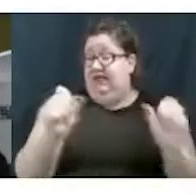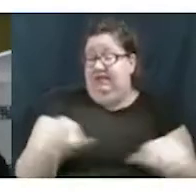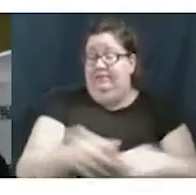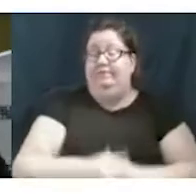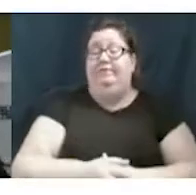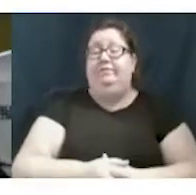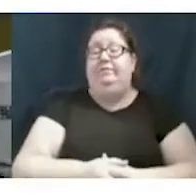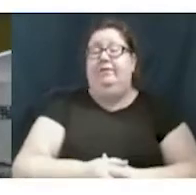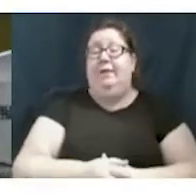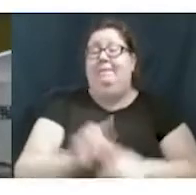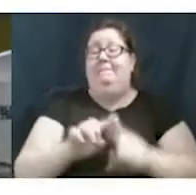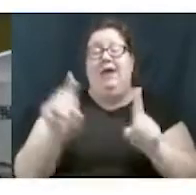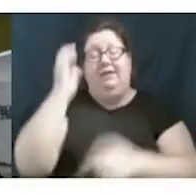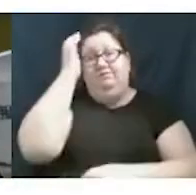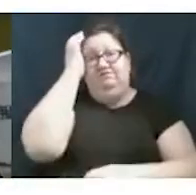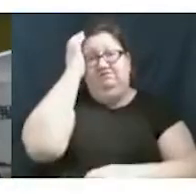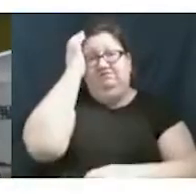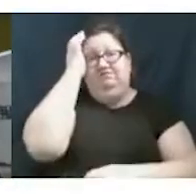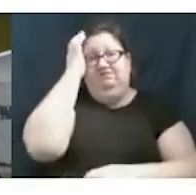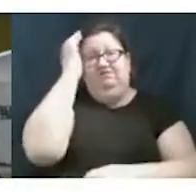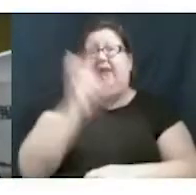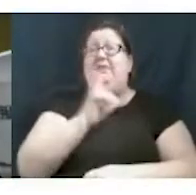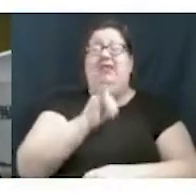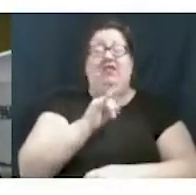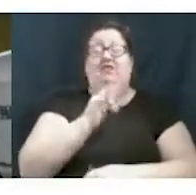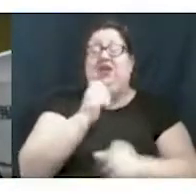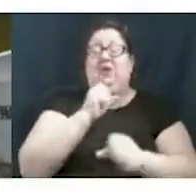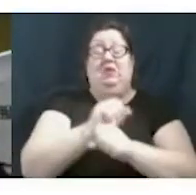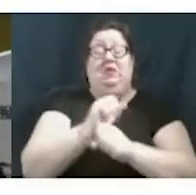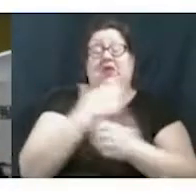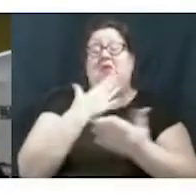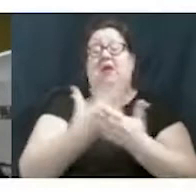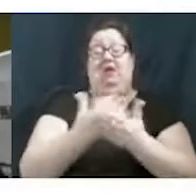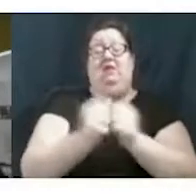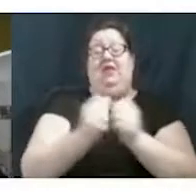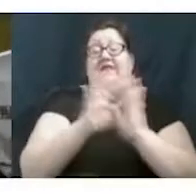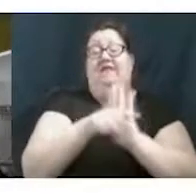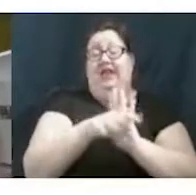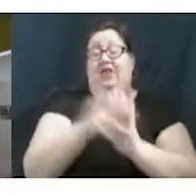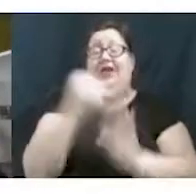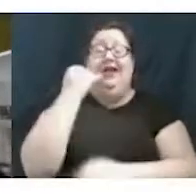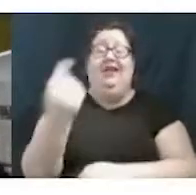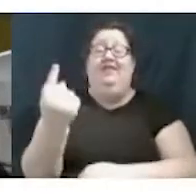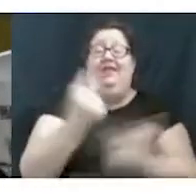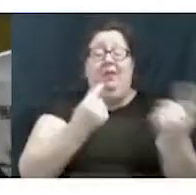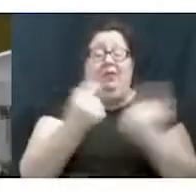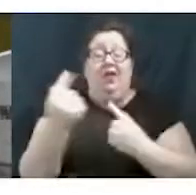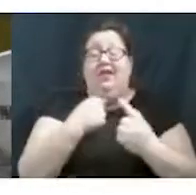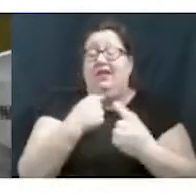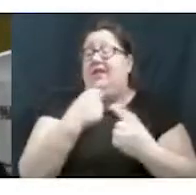But it really works out well for the video. Now, if a couple of kids come to me and say hey, we want to do something